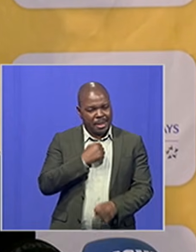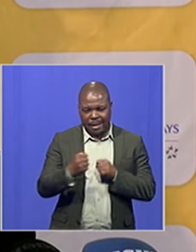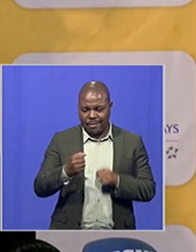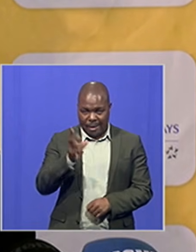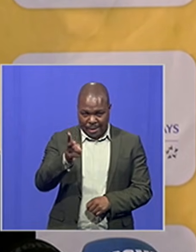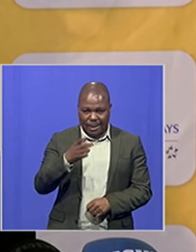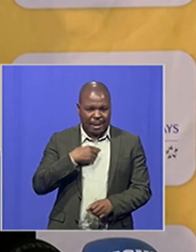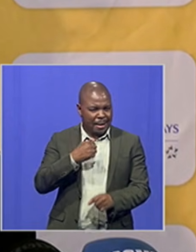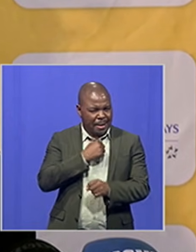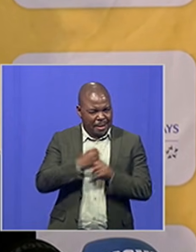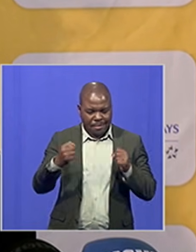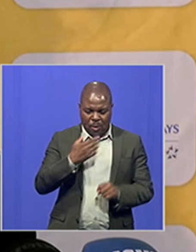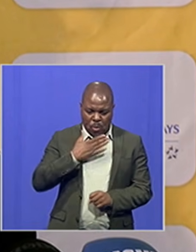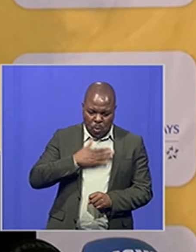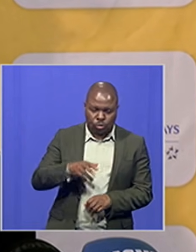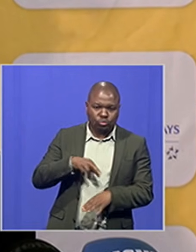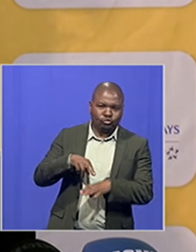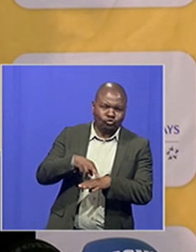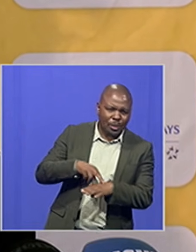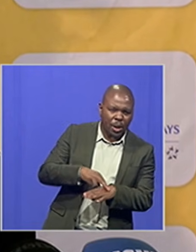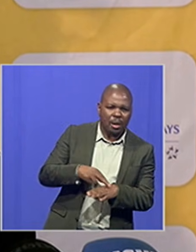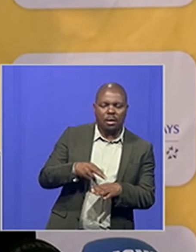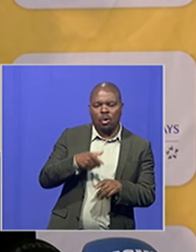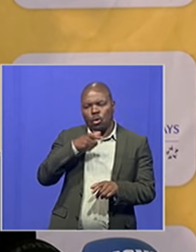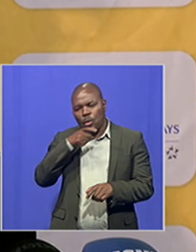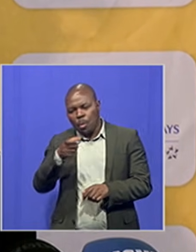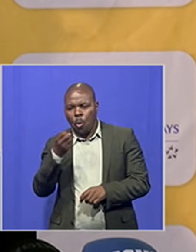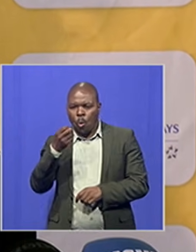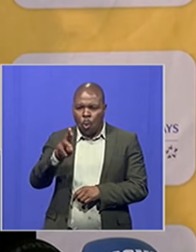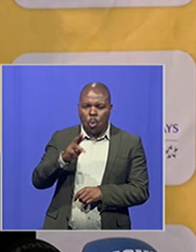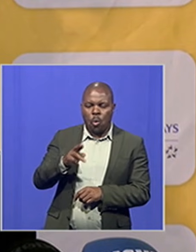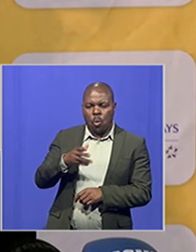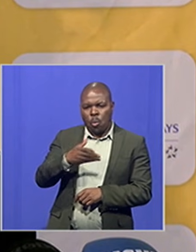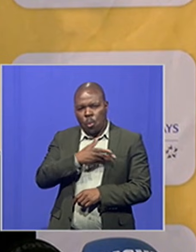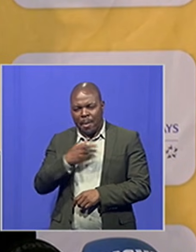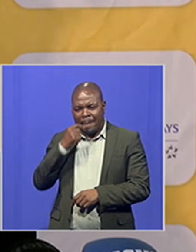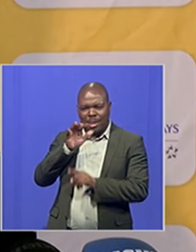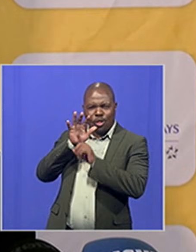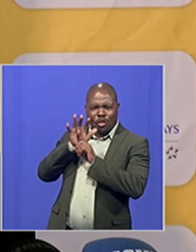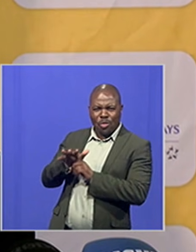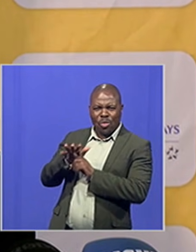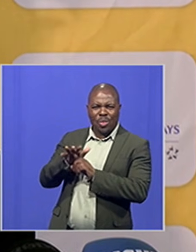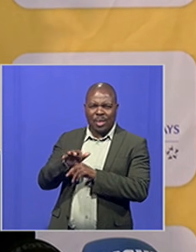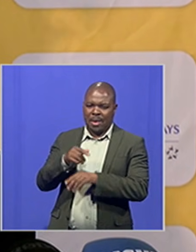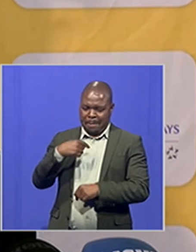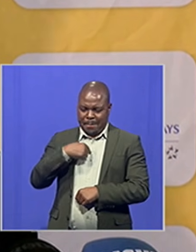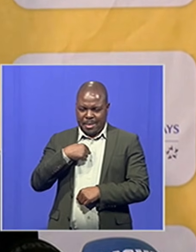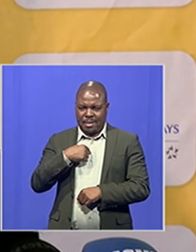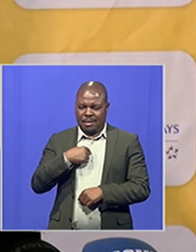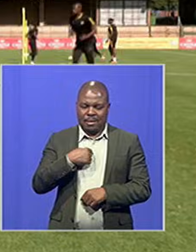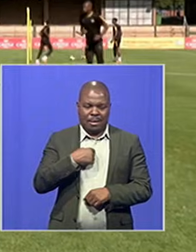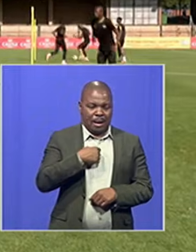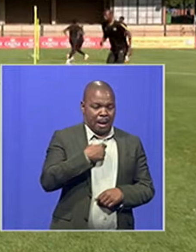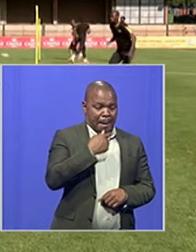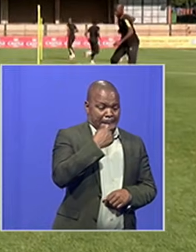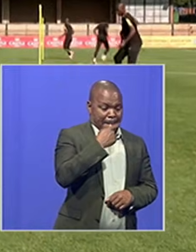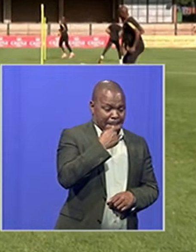make a racist or sexist comment. I'm neither a racist or a